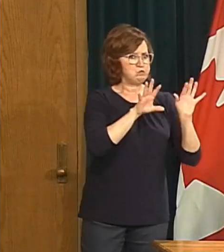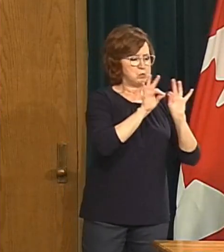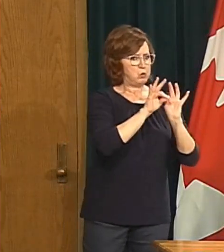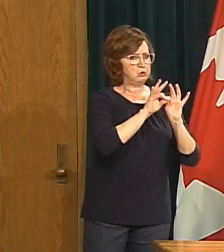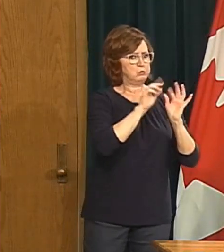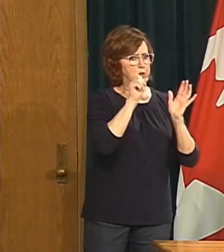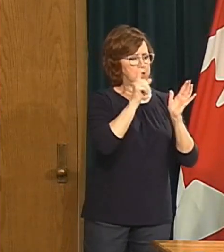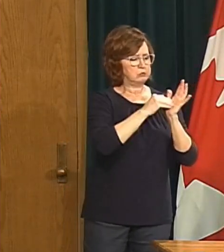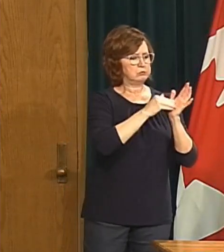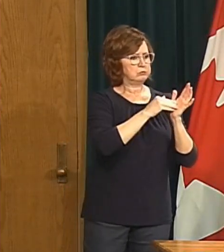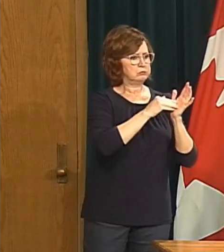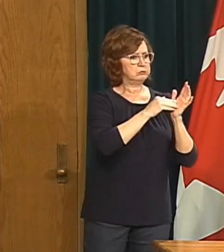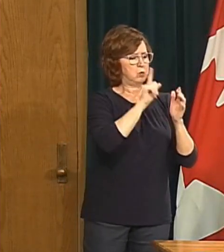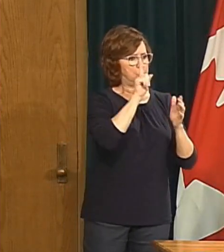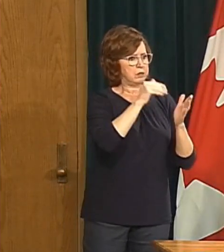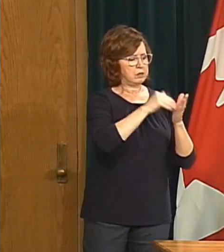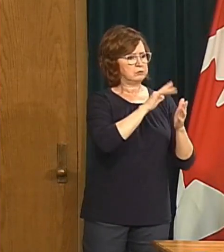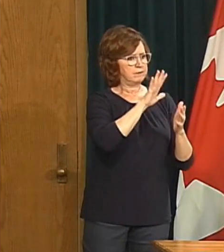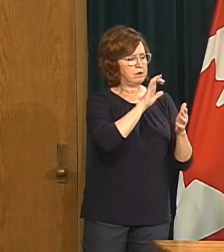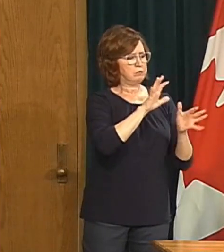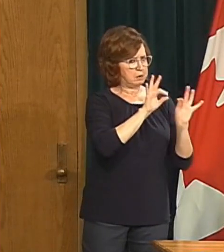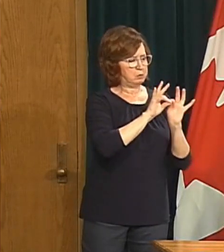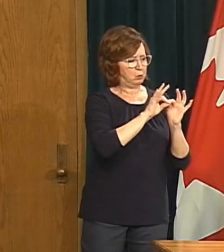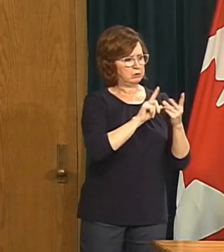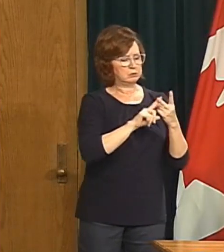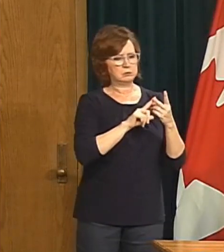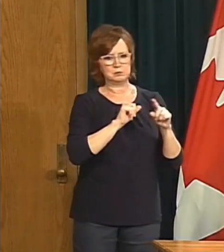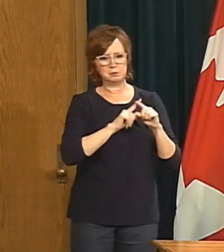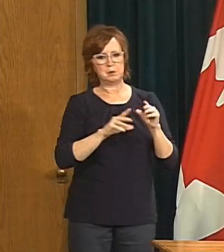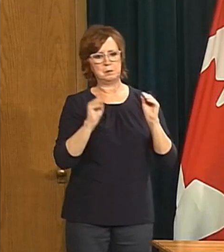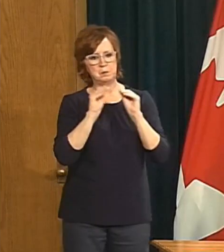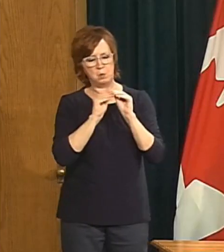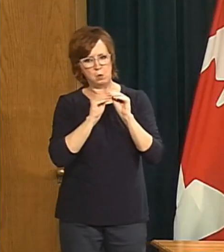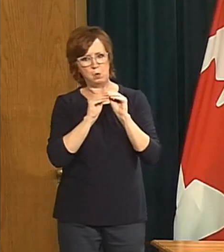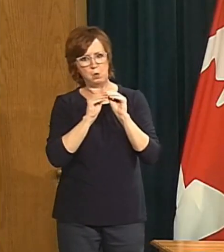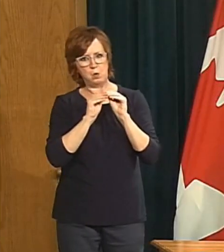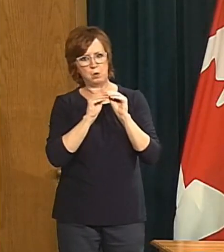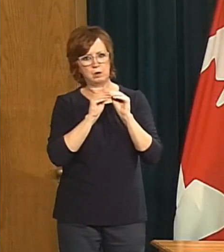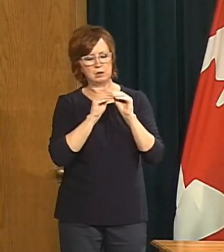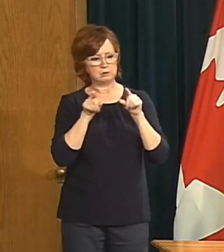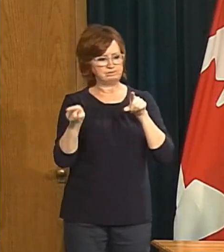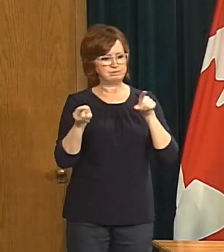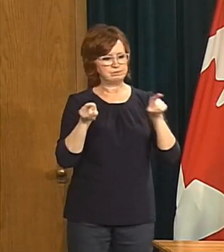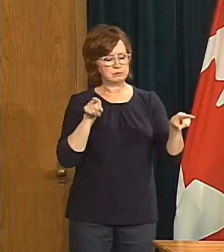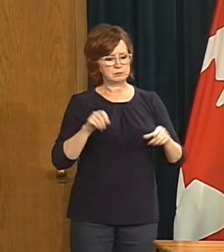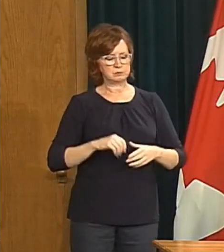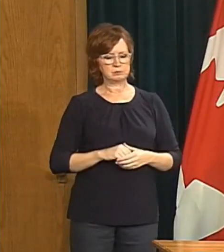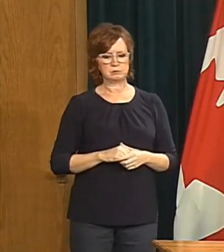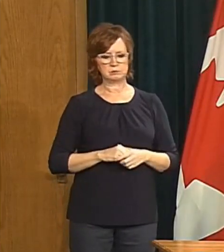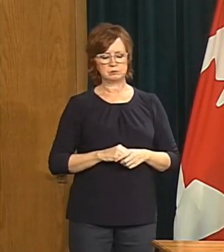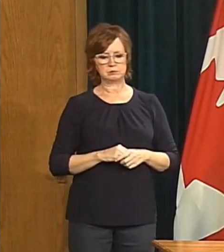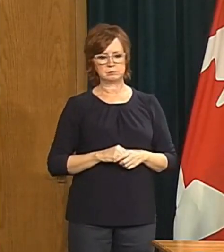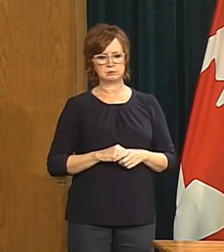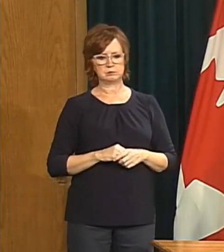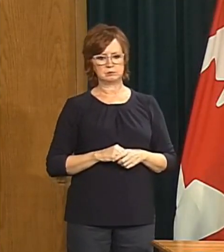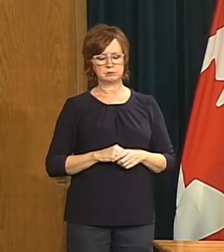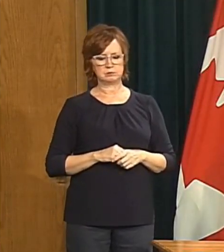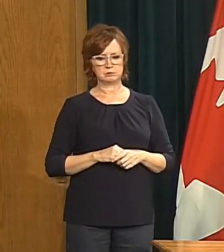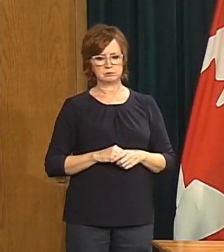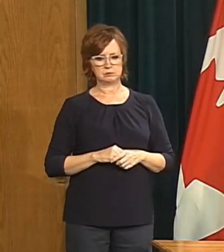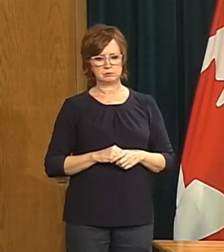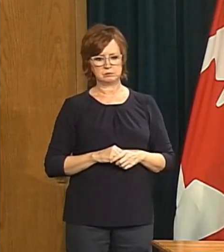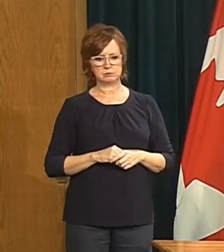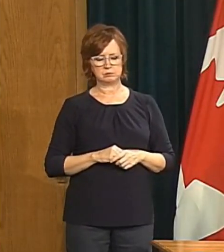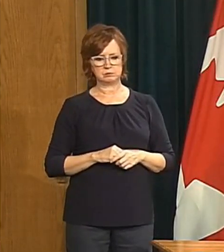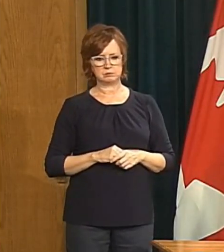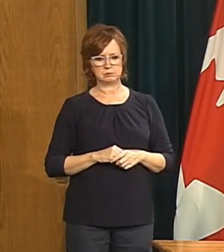information. So we've talked in the past briefly about the R0 concept. So the part of testing and then doing contact